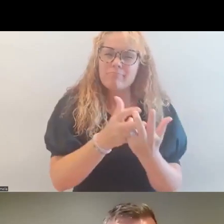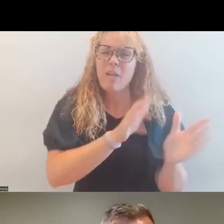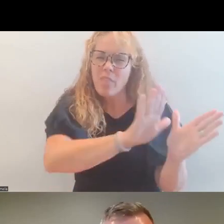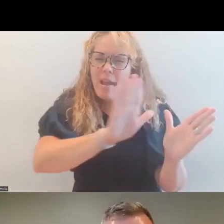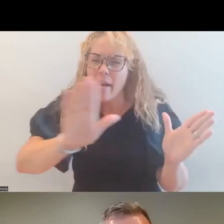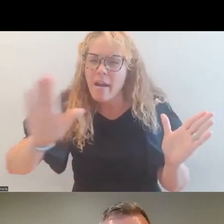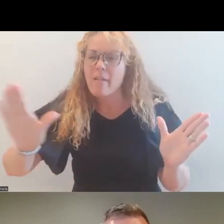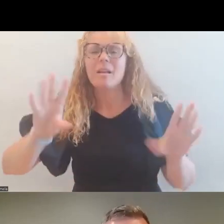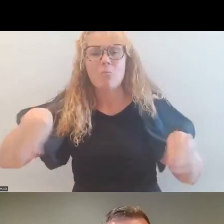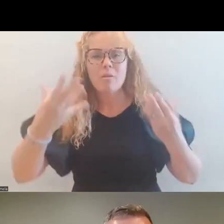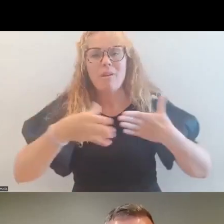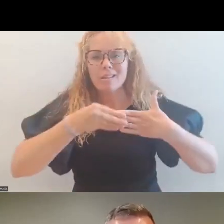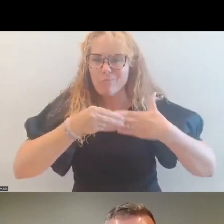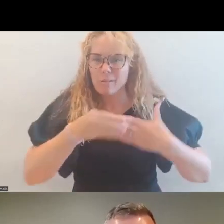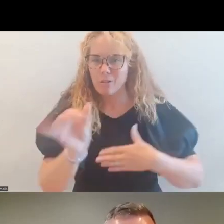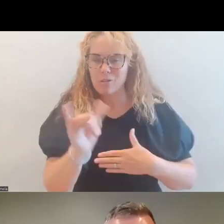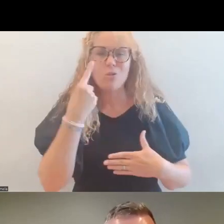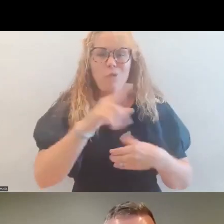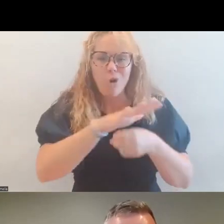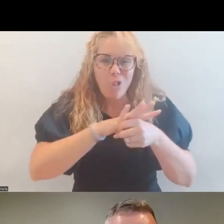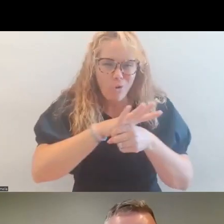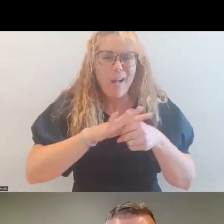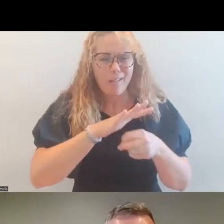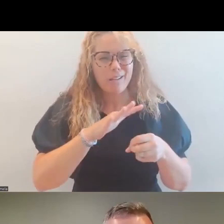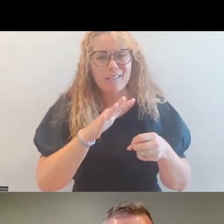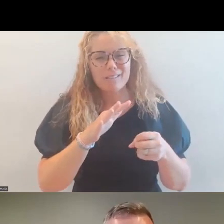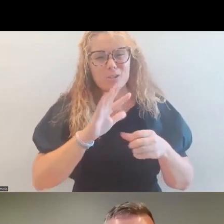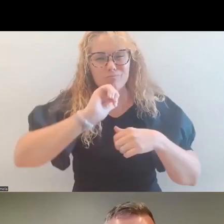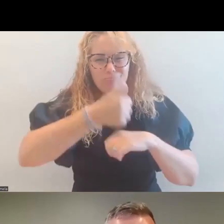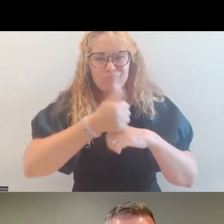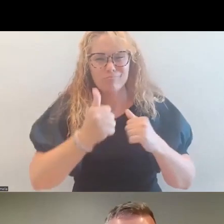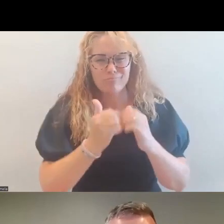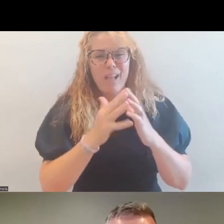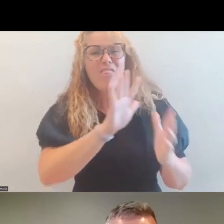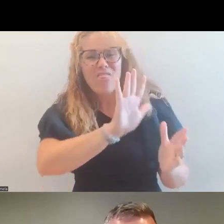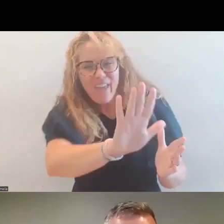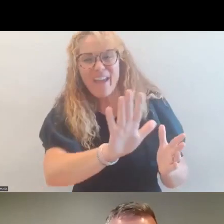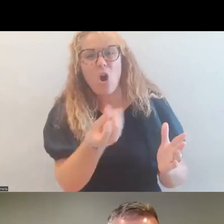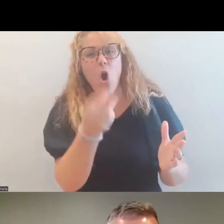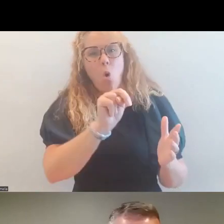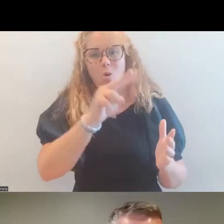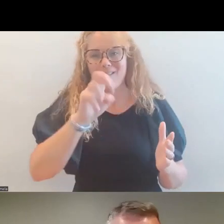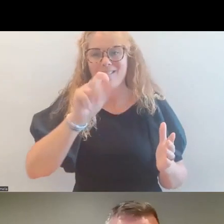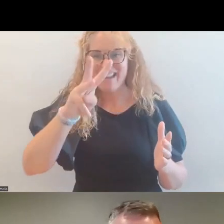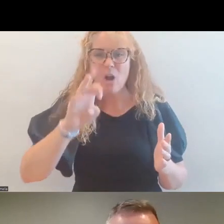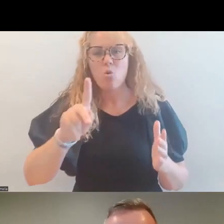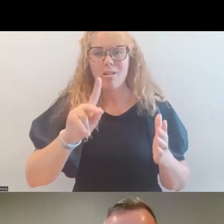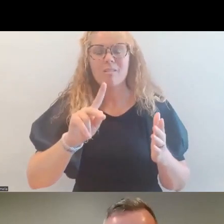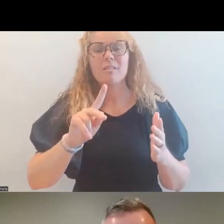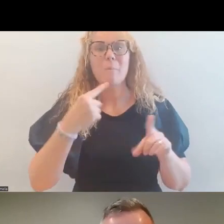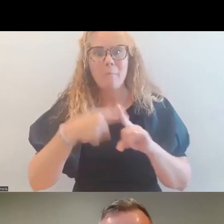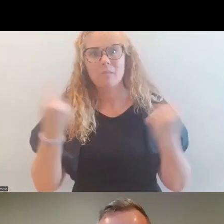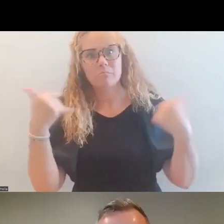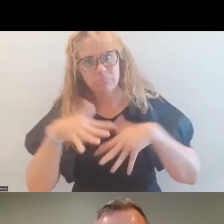provides flexibility for localities to build upon their network as it's integrated into their